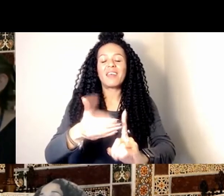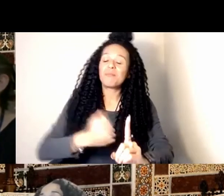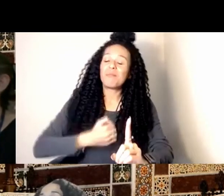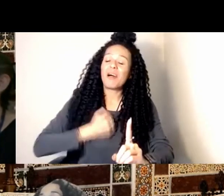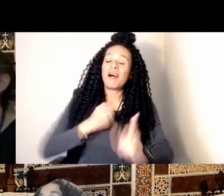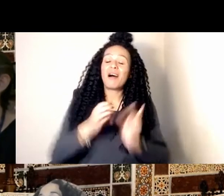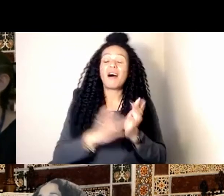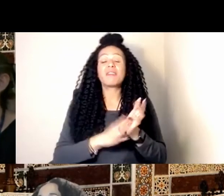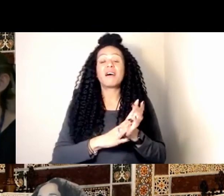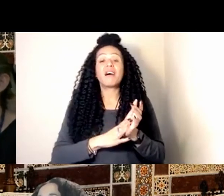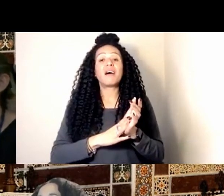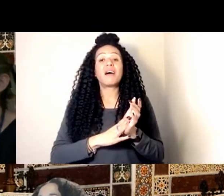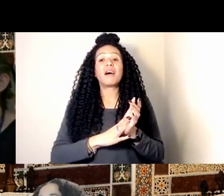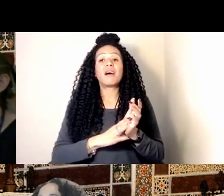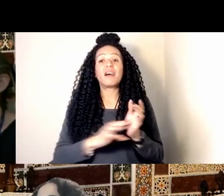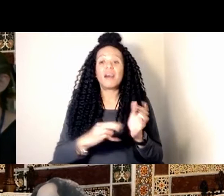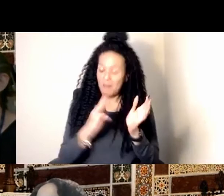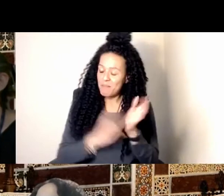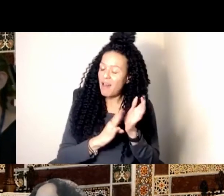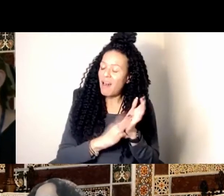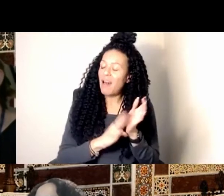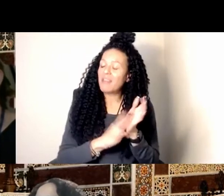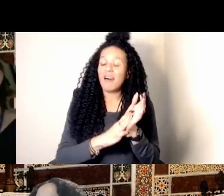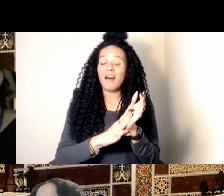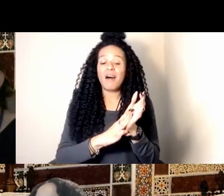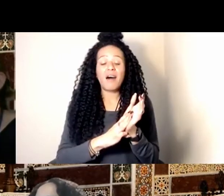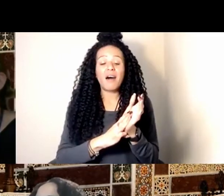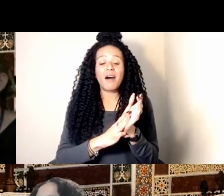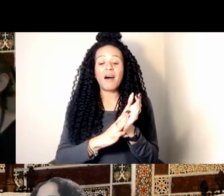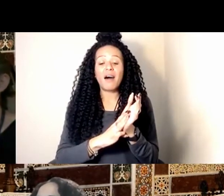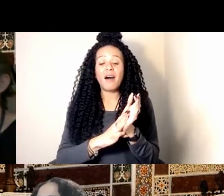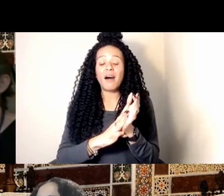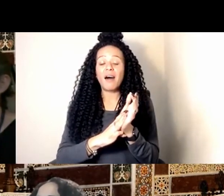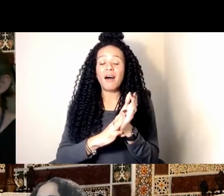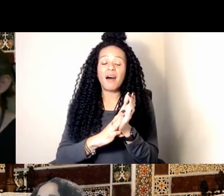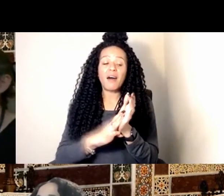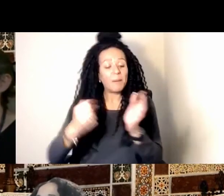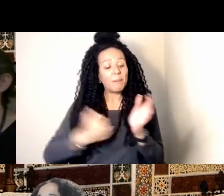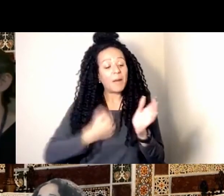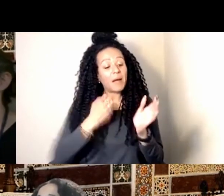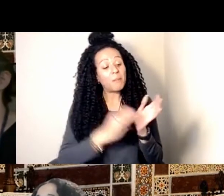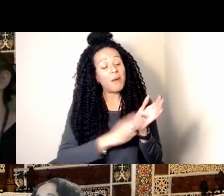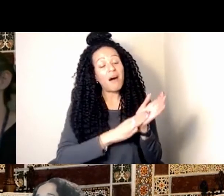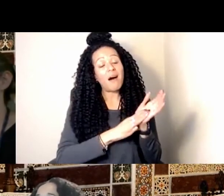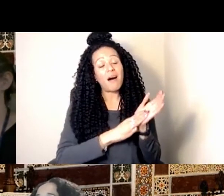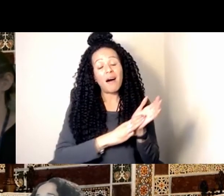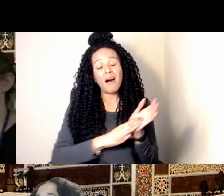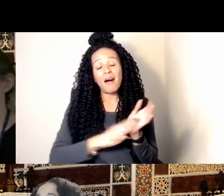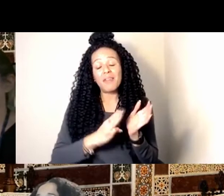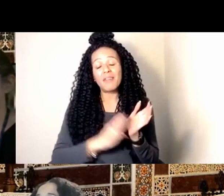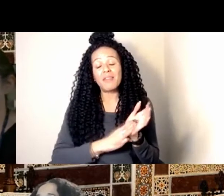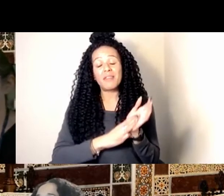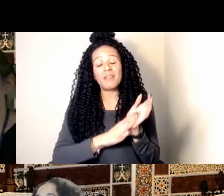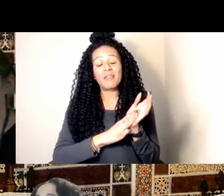My mother, mother, mother, mother, my